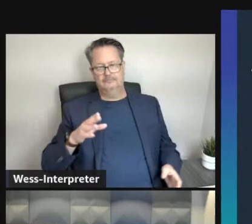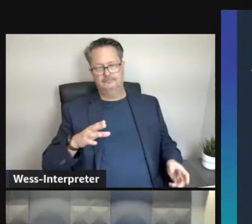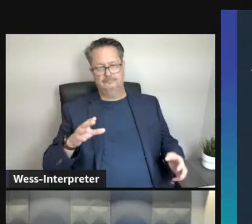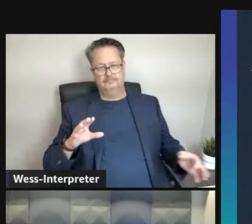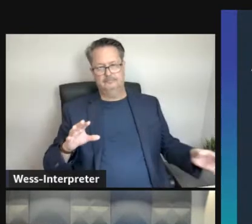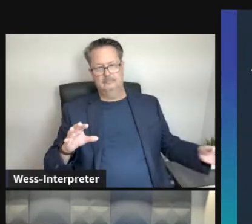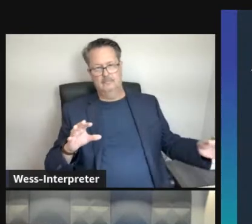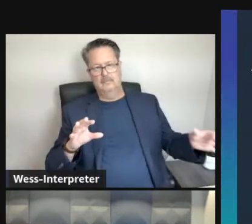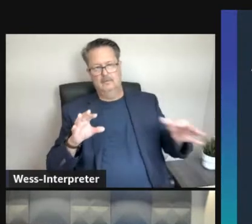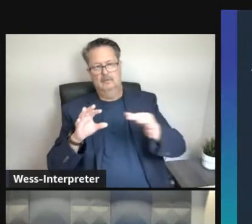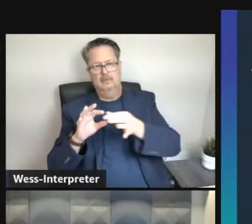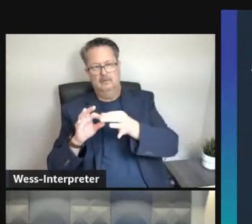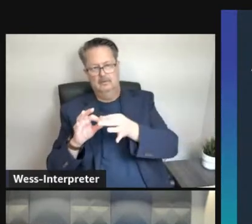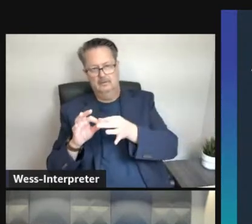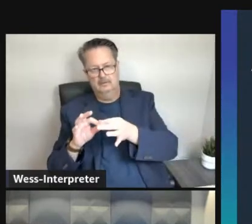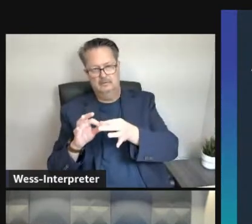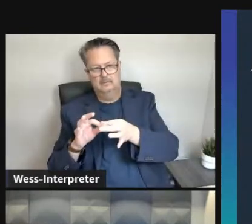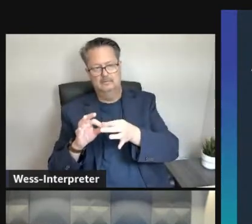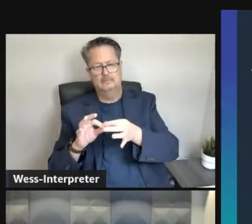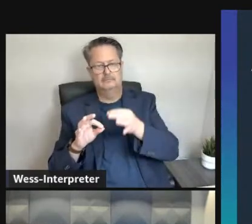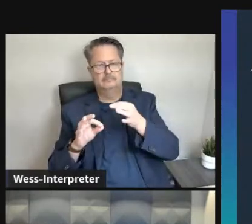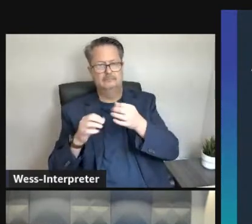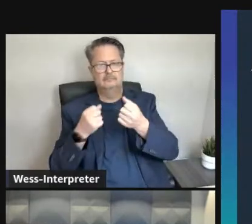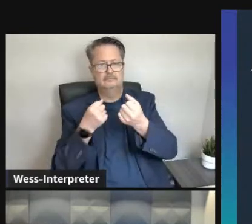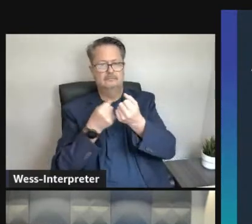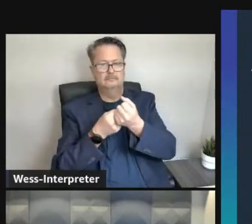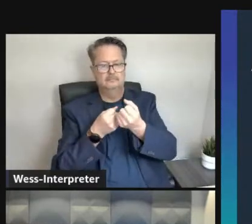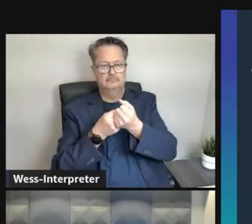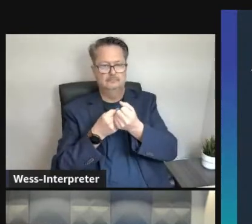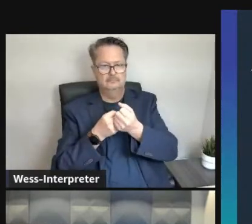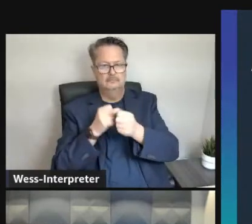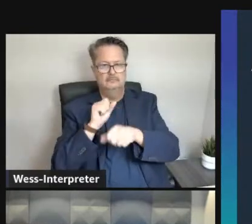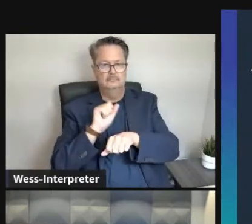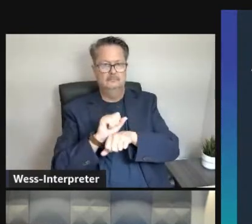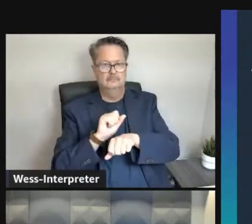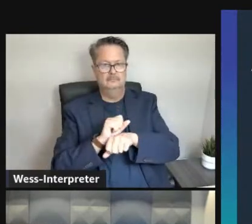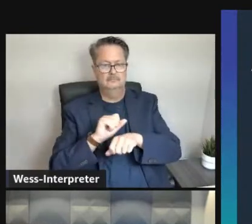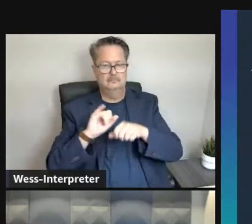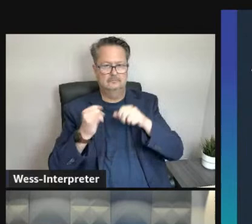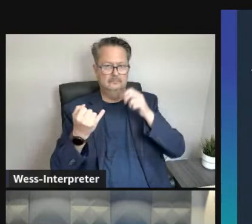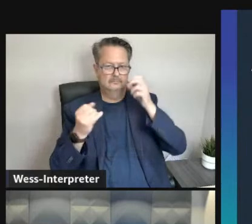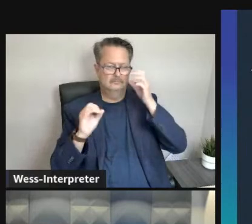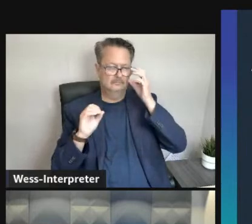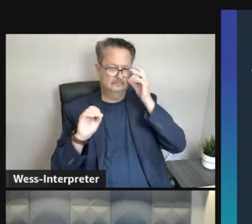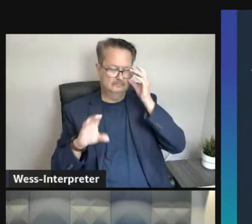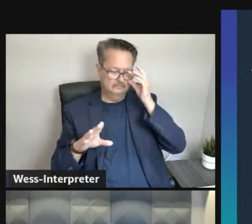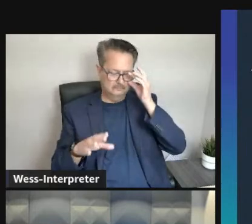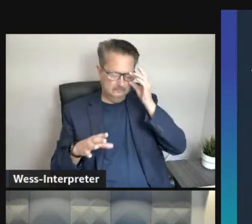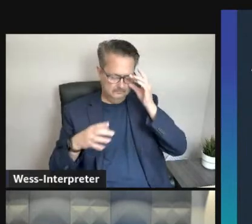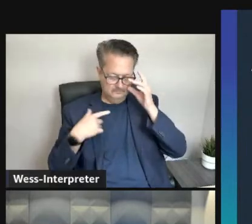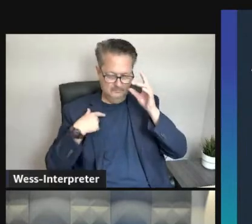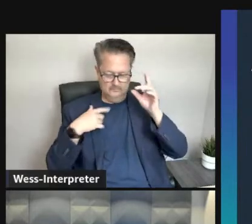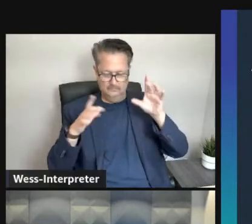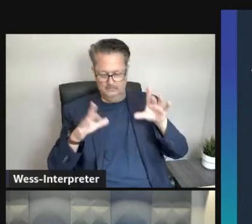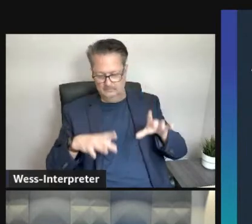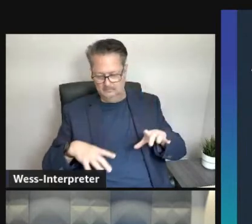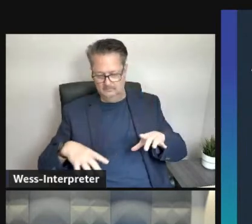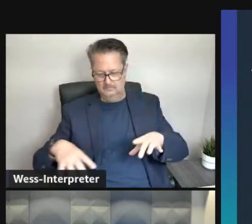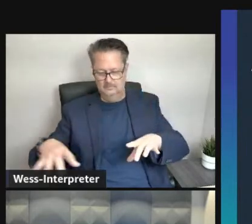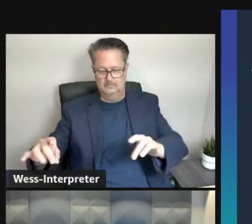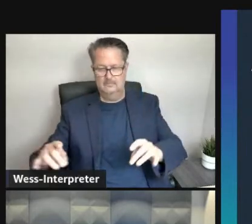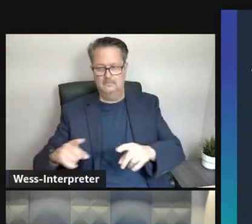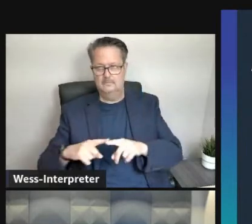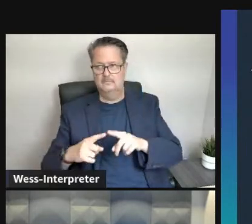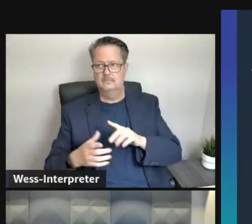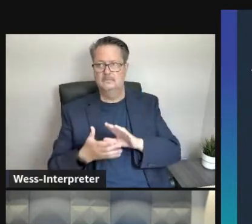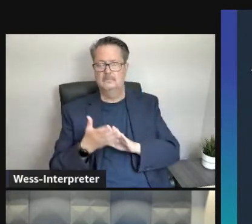Secondly, to better support running Spark jobs, we pick up Kubernetes native Spark operator to run and